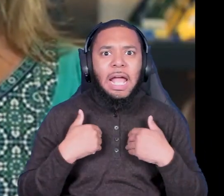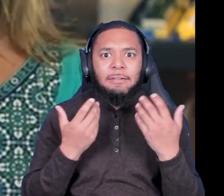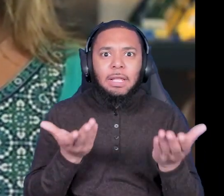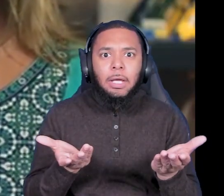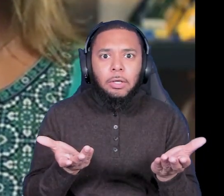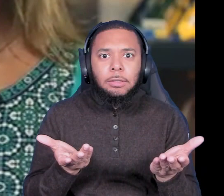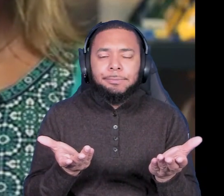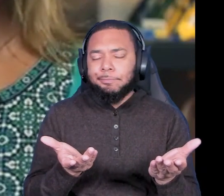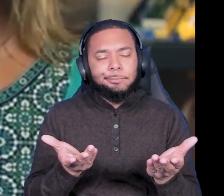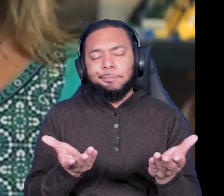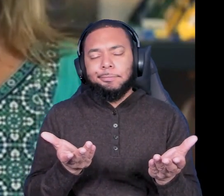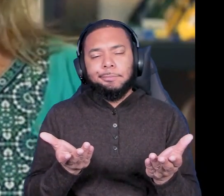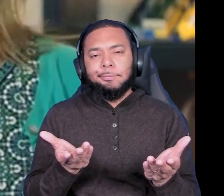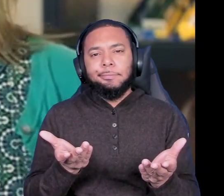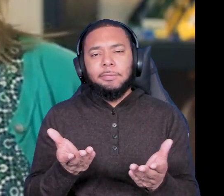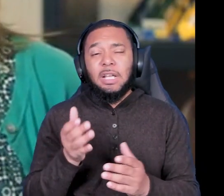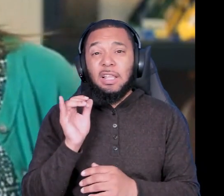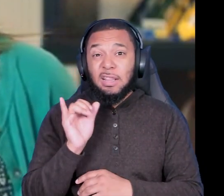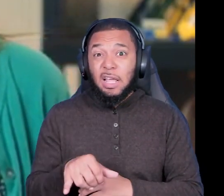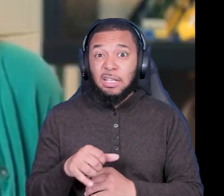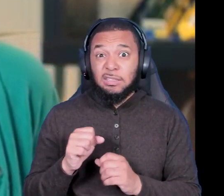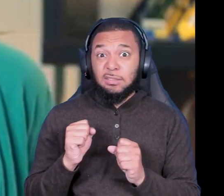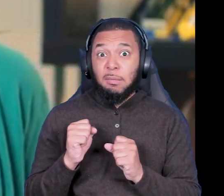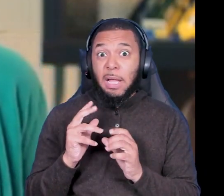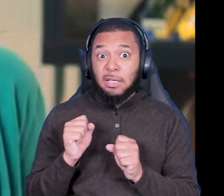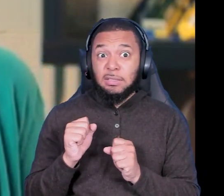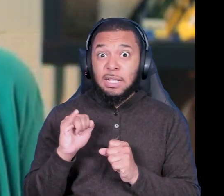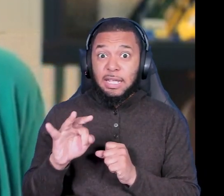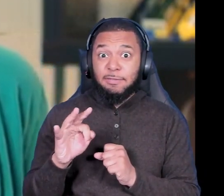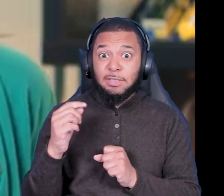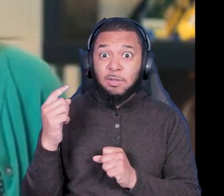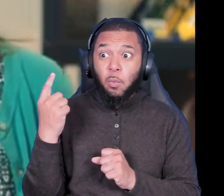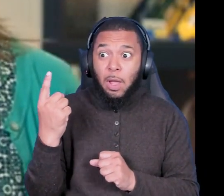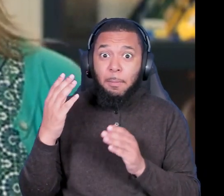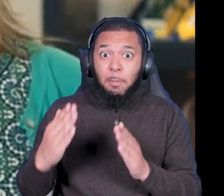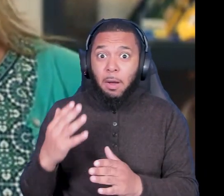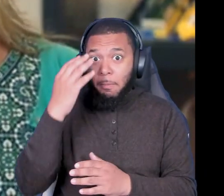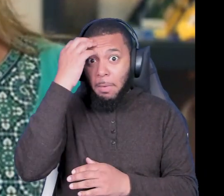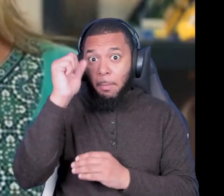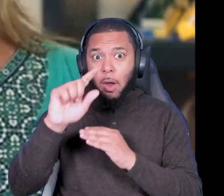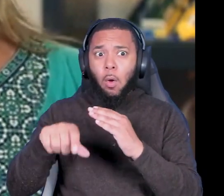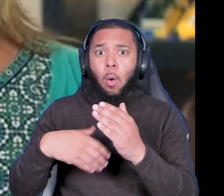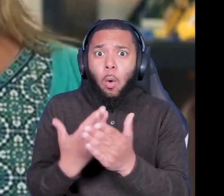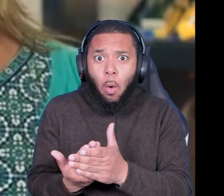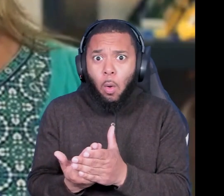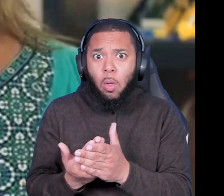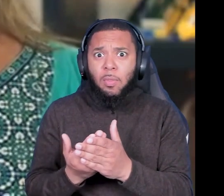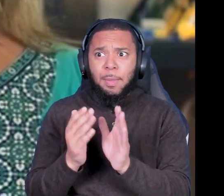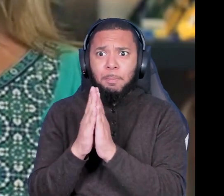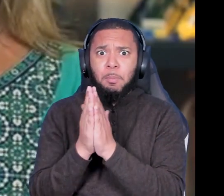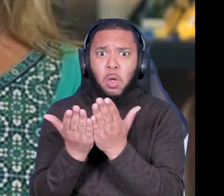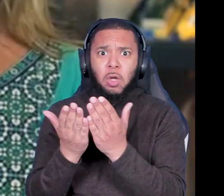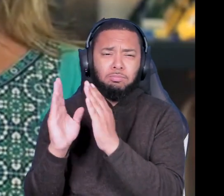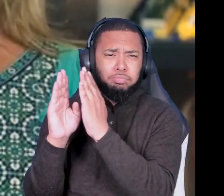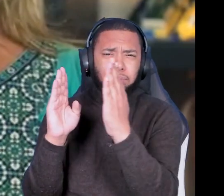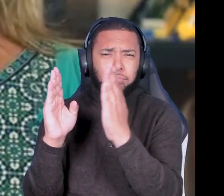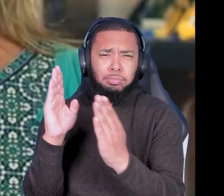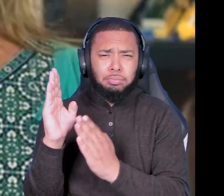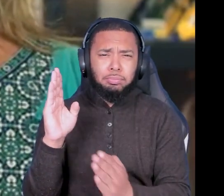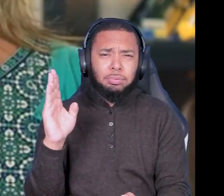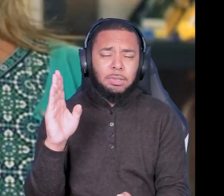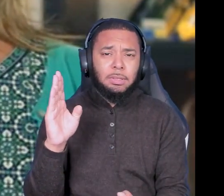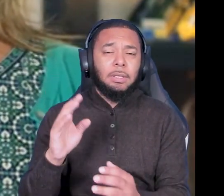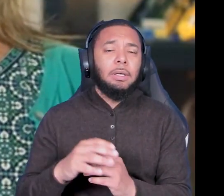Probably not. It would be pretty amazing if any one person did. I don't think anyone expects anyone to